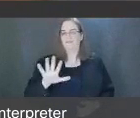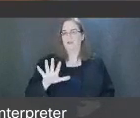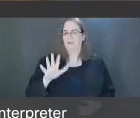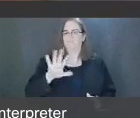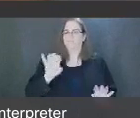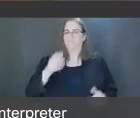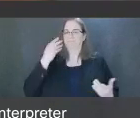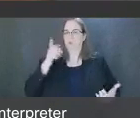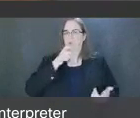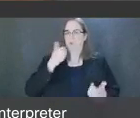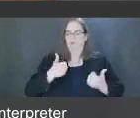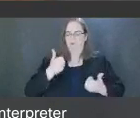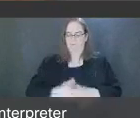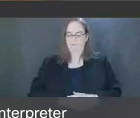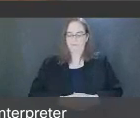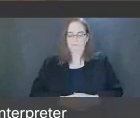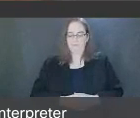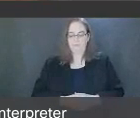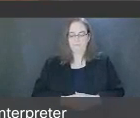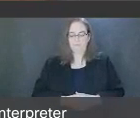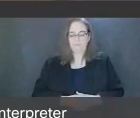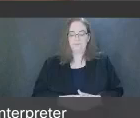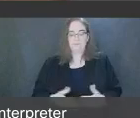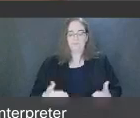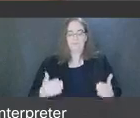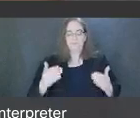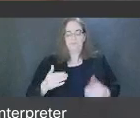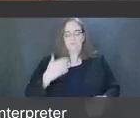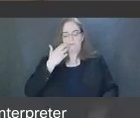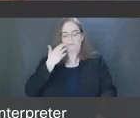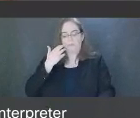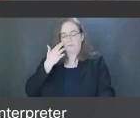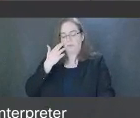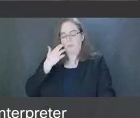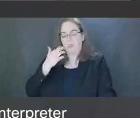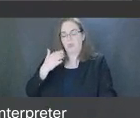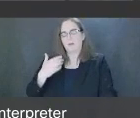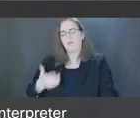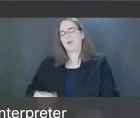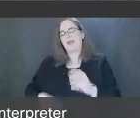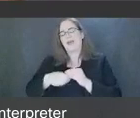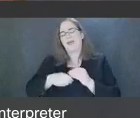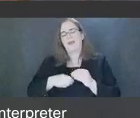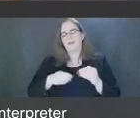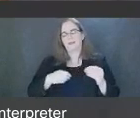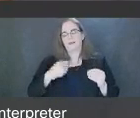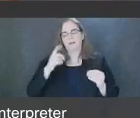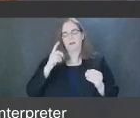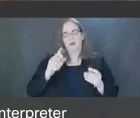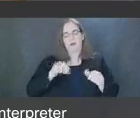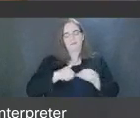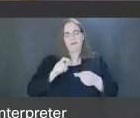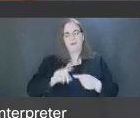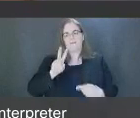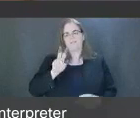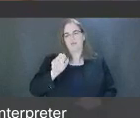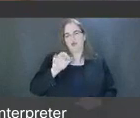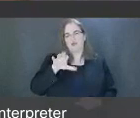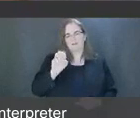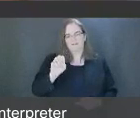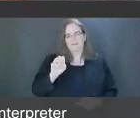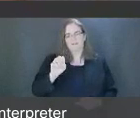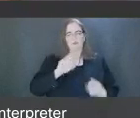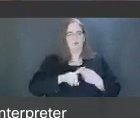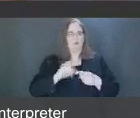unknown. I'm going to start adding an update on the variants that we've identified in this county to our regular